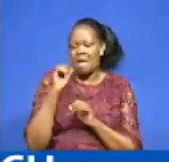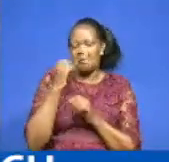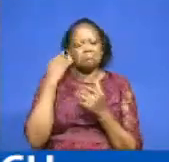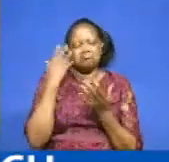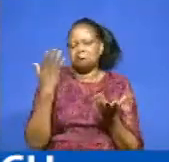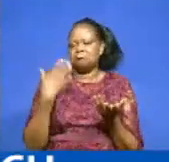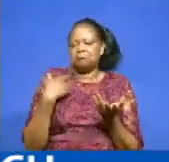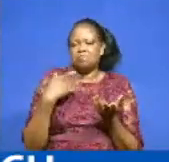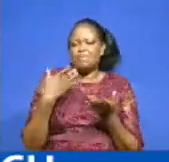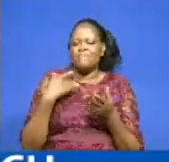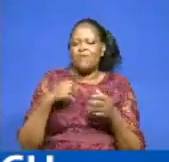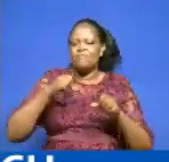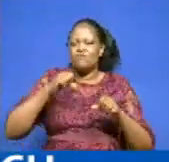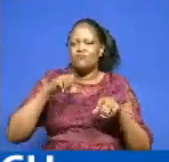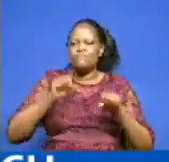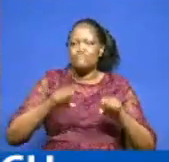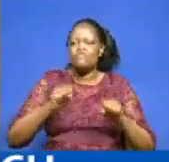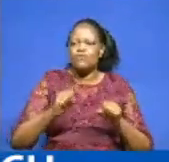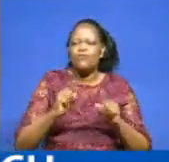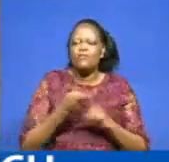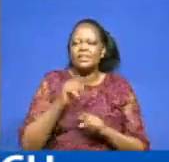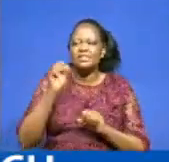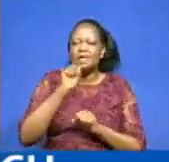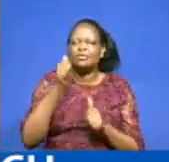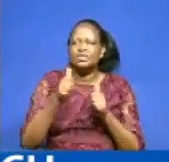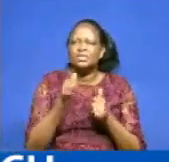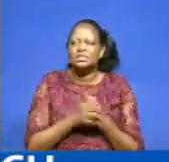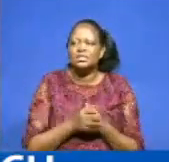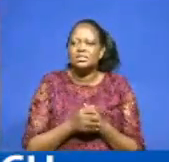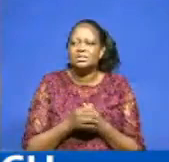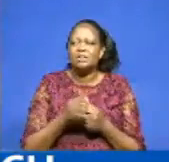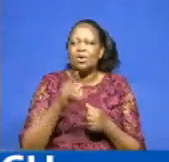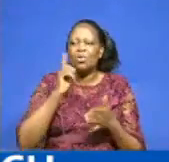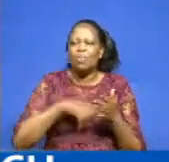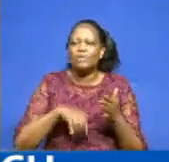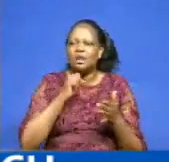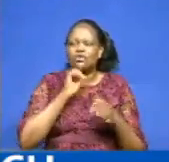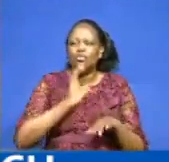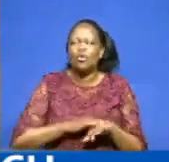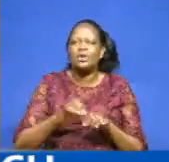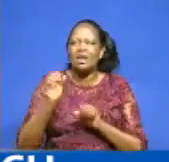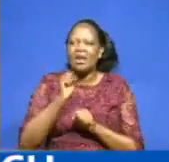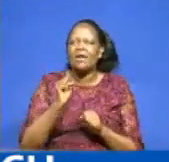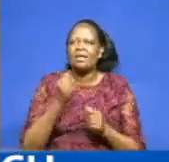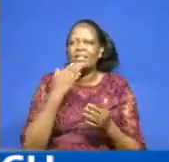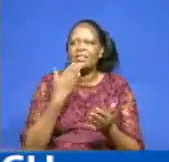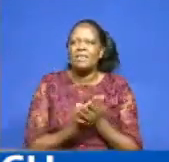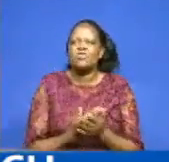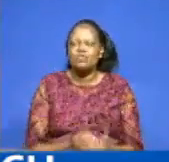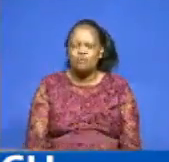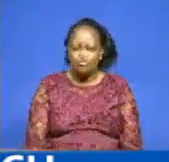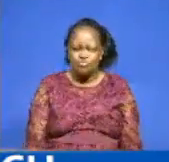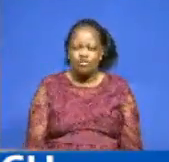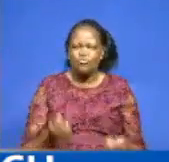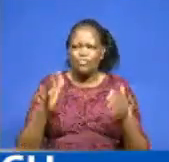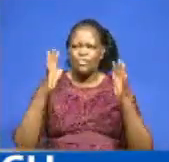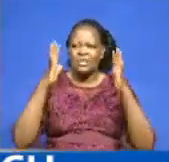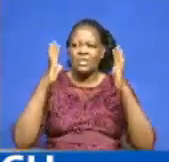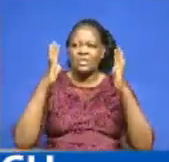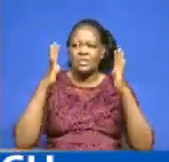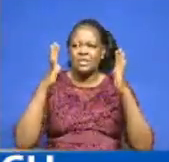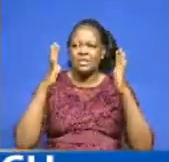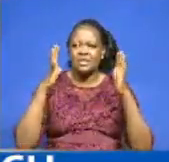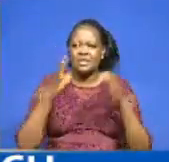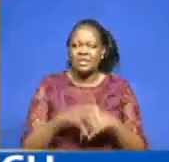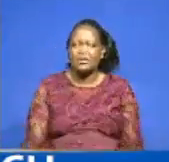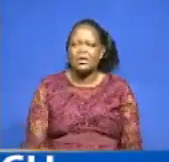a motorcycle. So what was your first car and at what age did you get it? Thank you. Thank you very much.